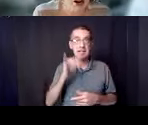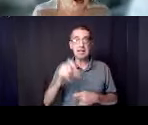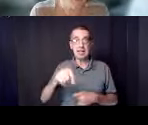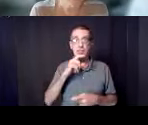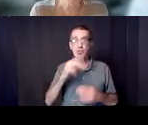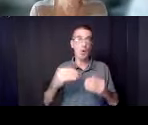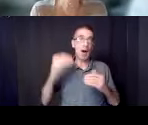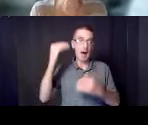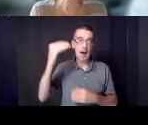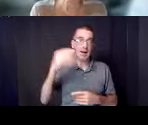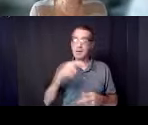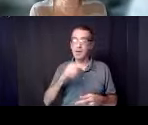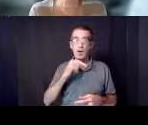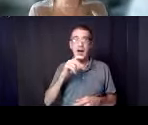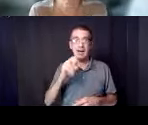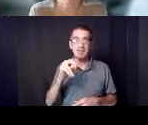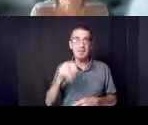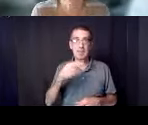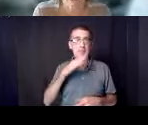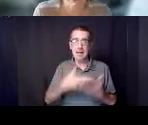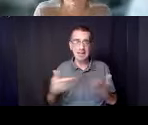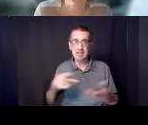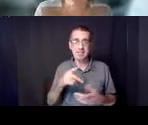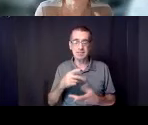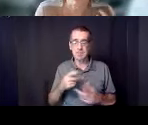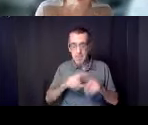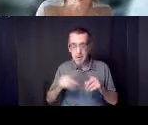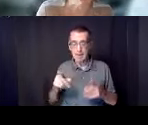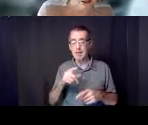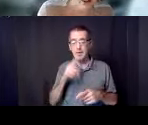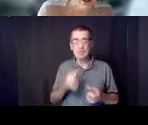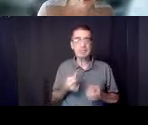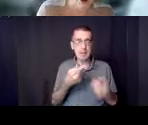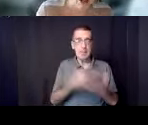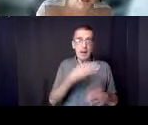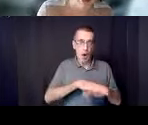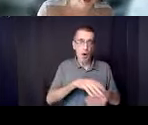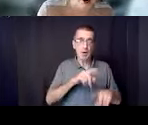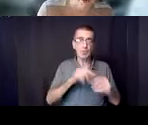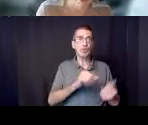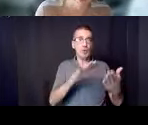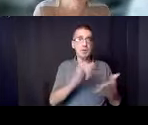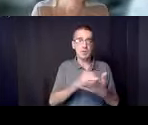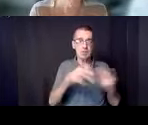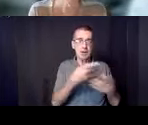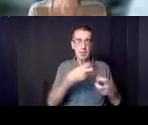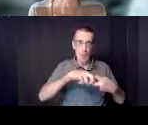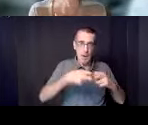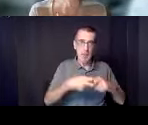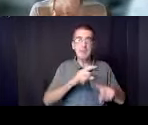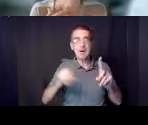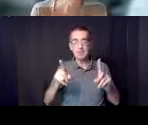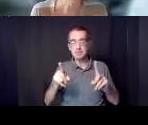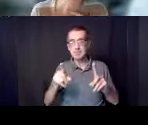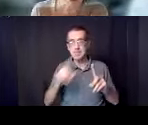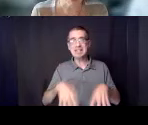so high, those are not even bad things necessarily that they would spend money on to address technical problems. But